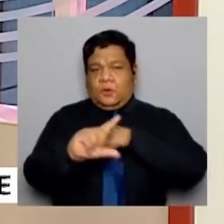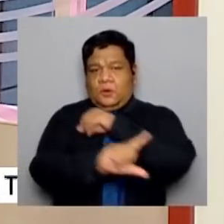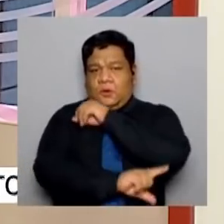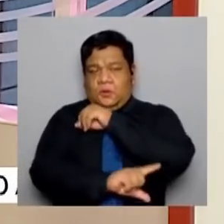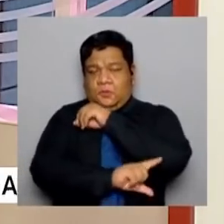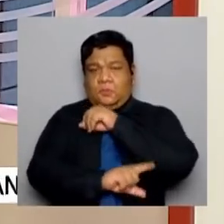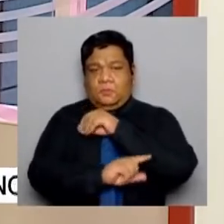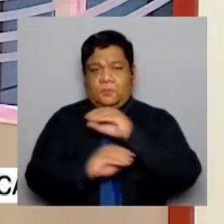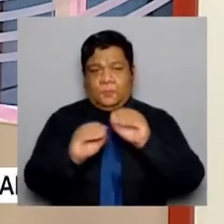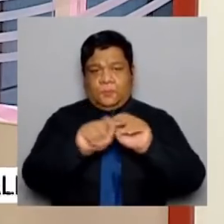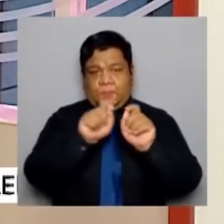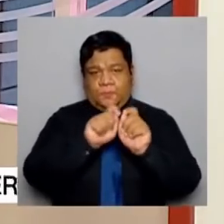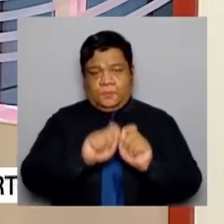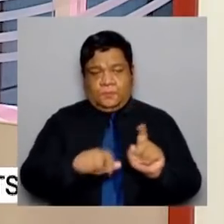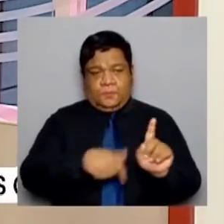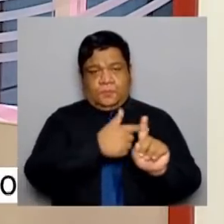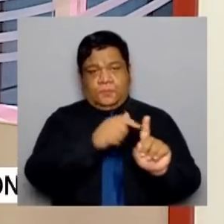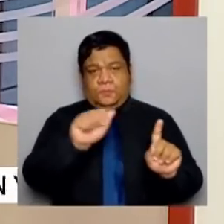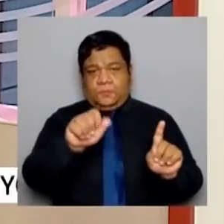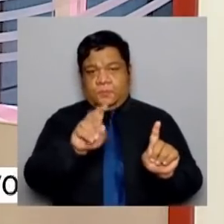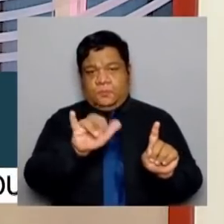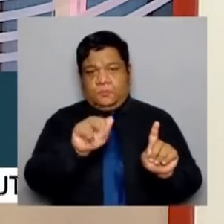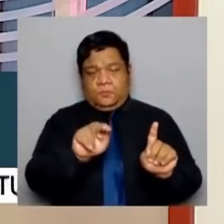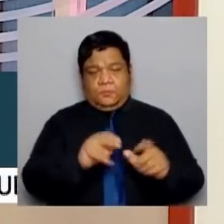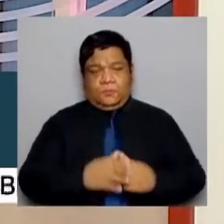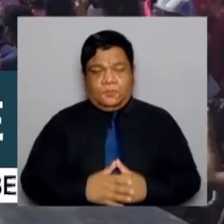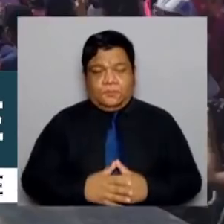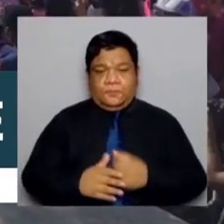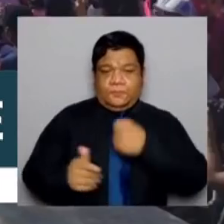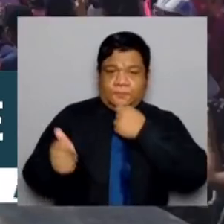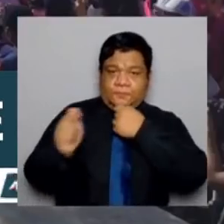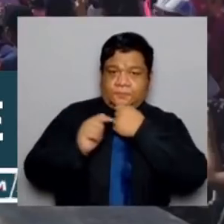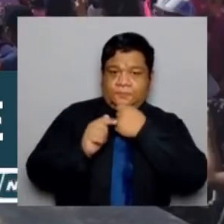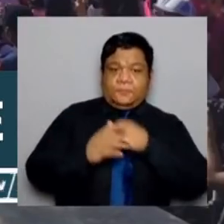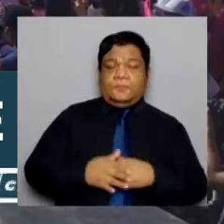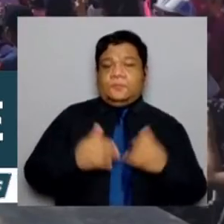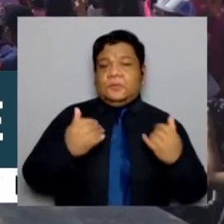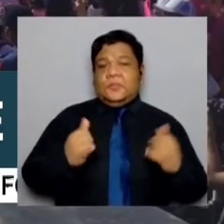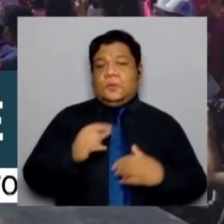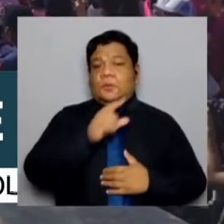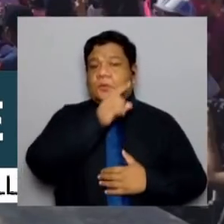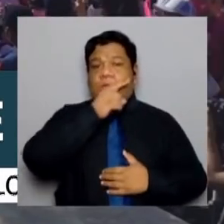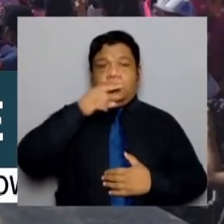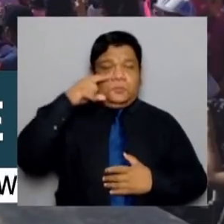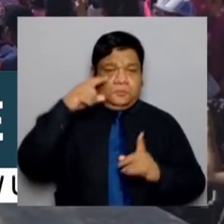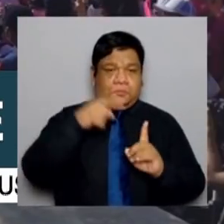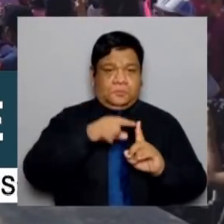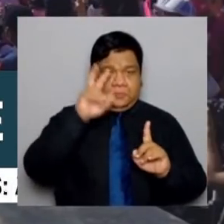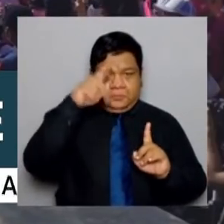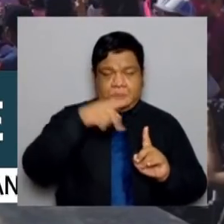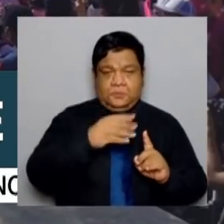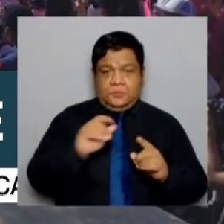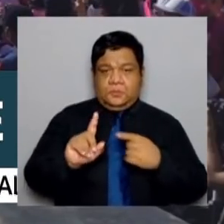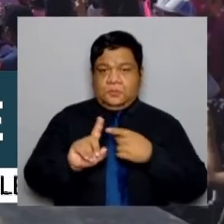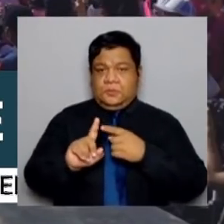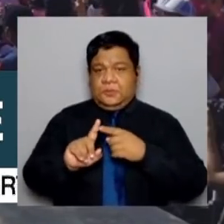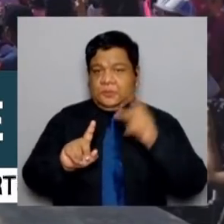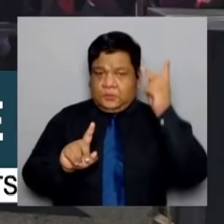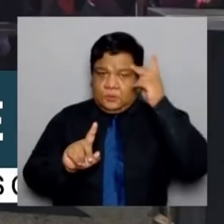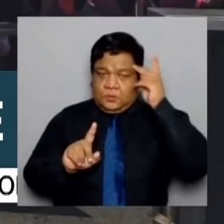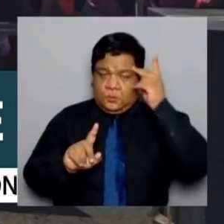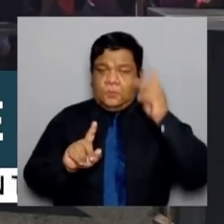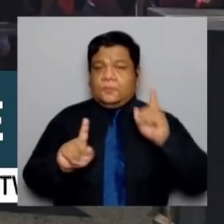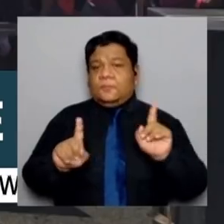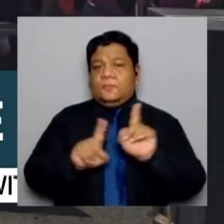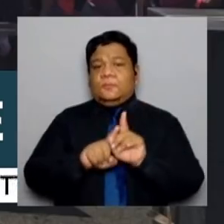Ayalin. Adrian, over to you. Hi, Carmina. Vice President Lenny Robredo and running mate Senator Kiko Pangilinan are crisscrossing provinces here